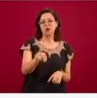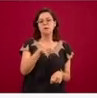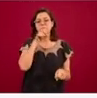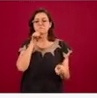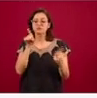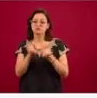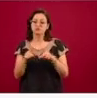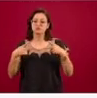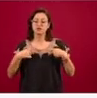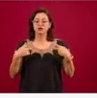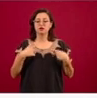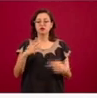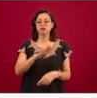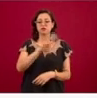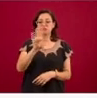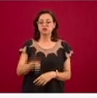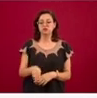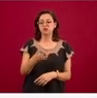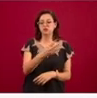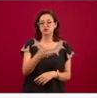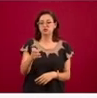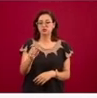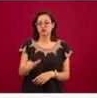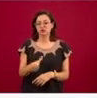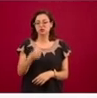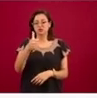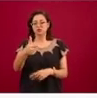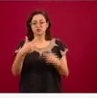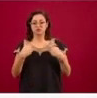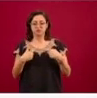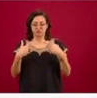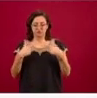10,000 suspect cases and almost